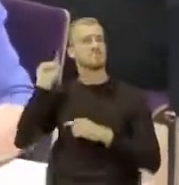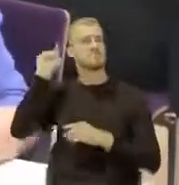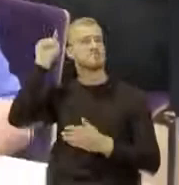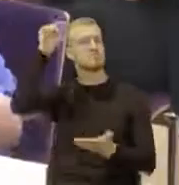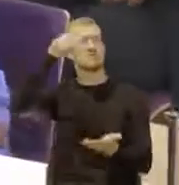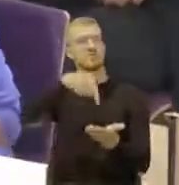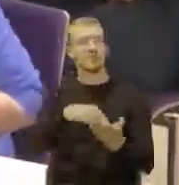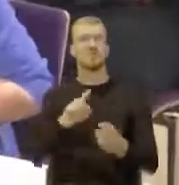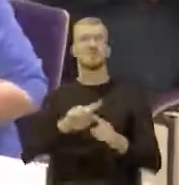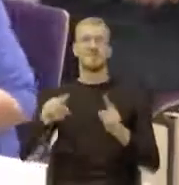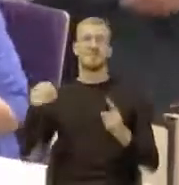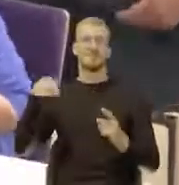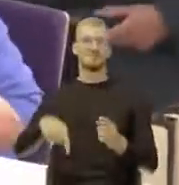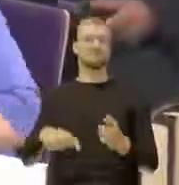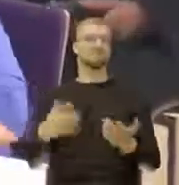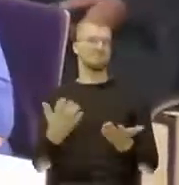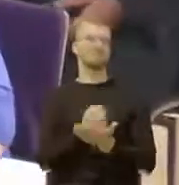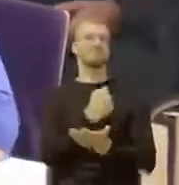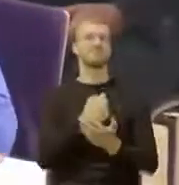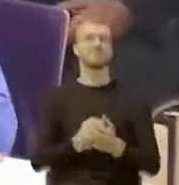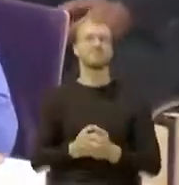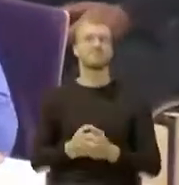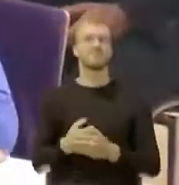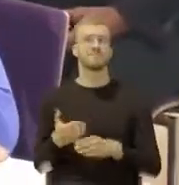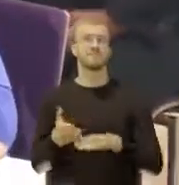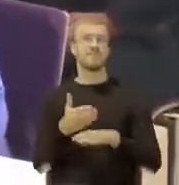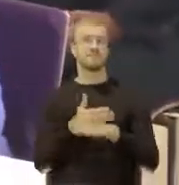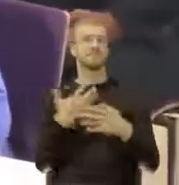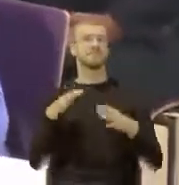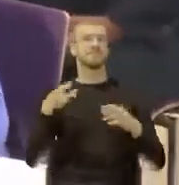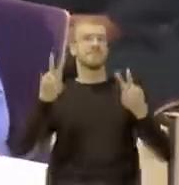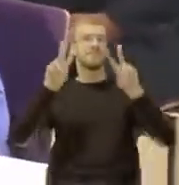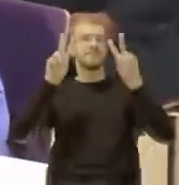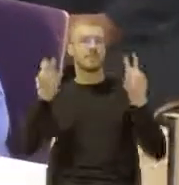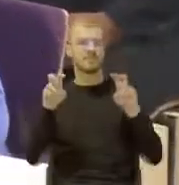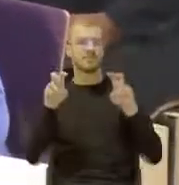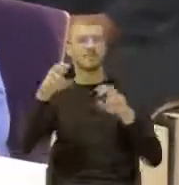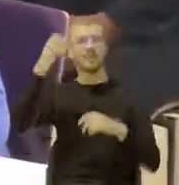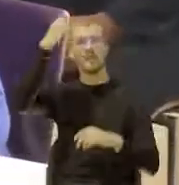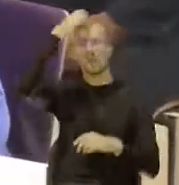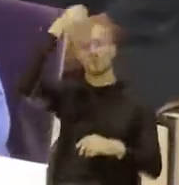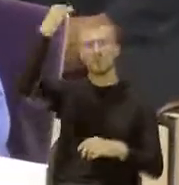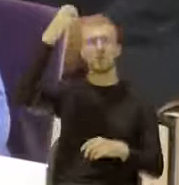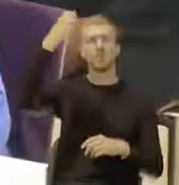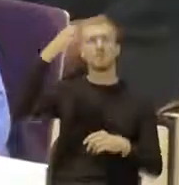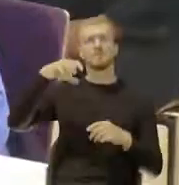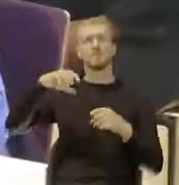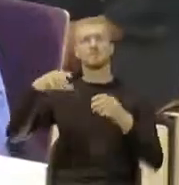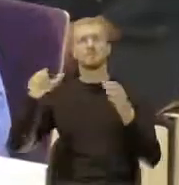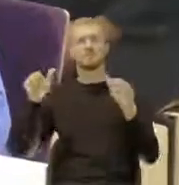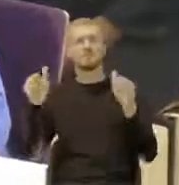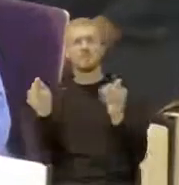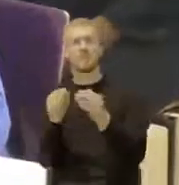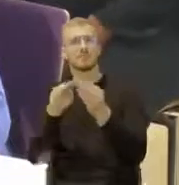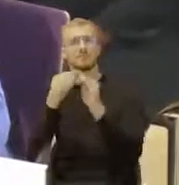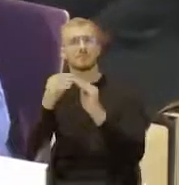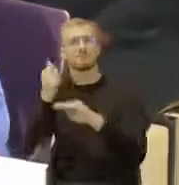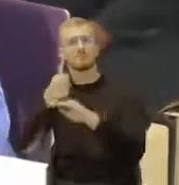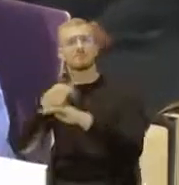are closer to people, and at the time of the crisis, they are the first to feel the